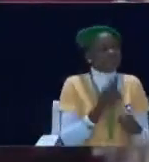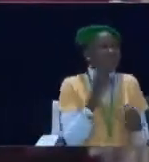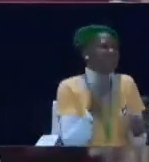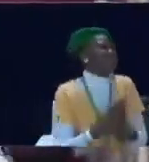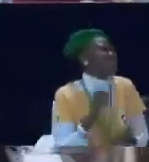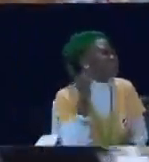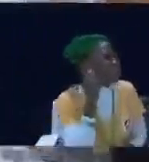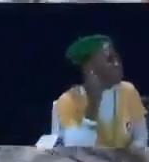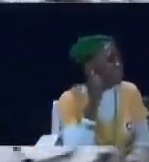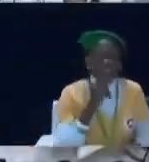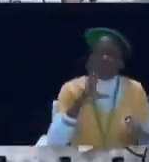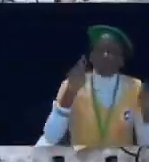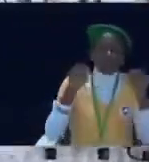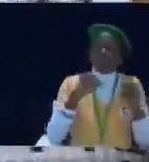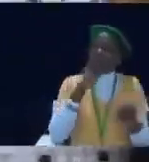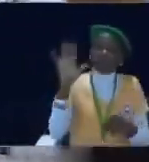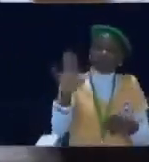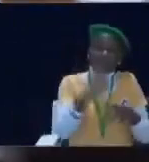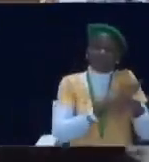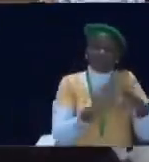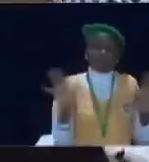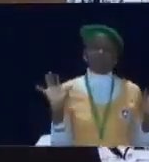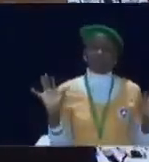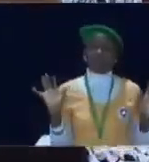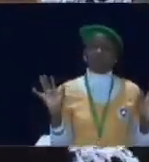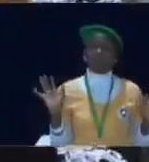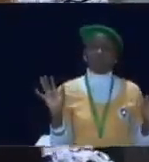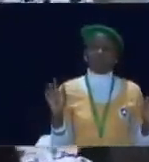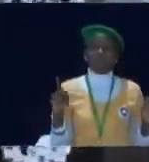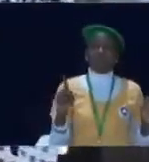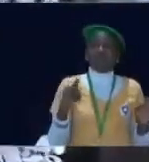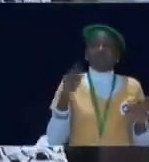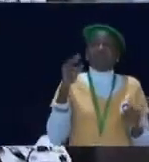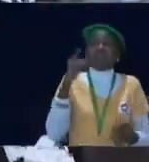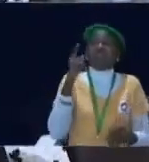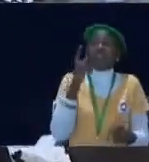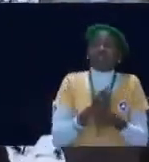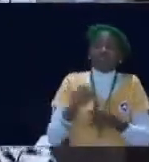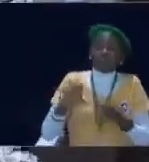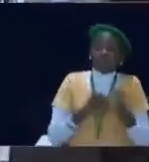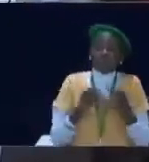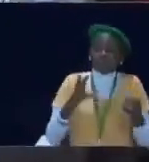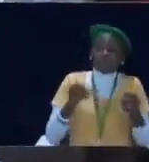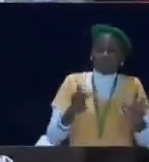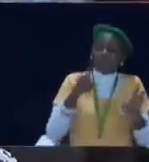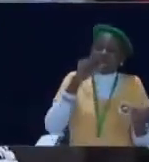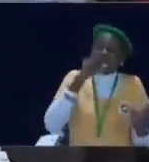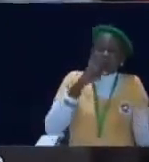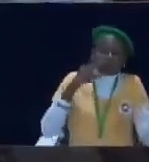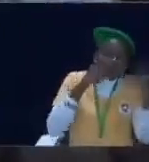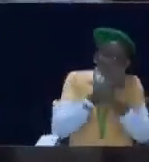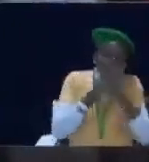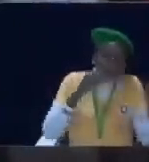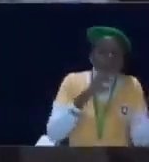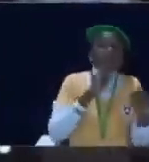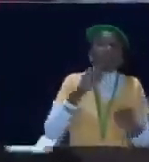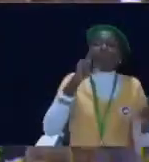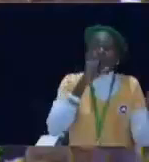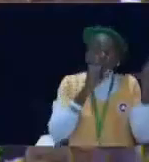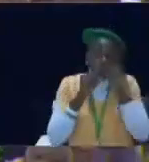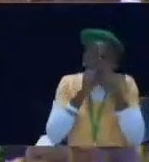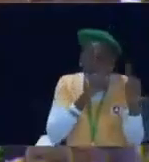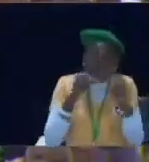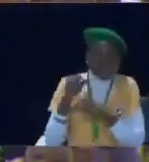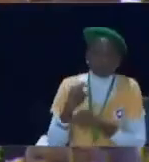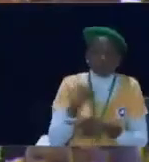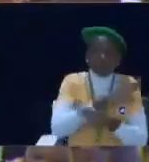Guy, it don't concern you. Whichever way you want to turn it, gossip is gossip. You